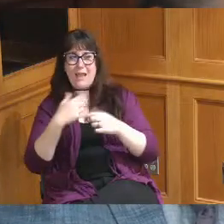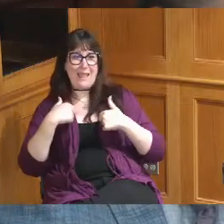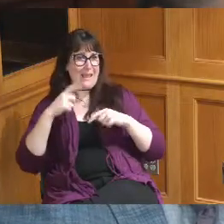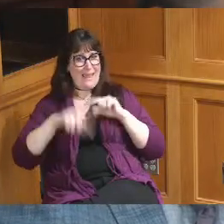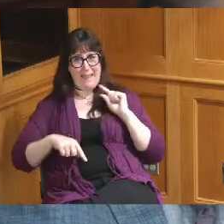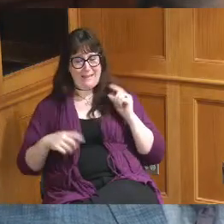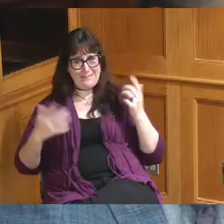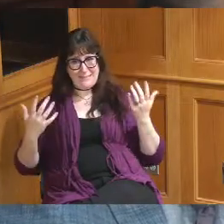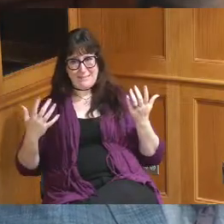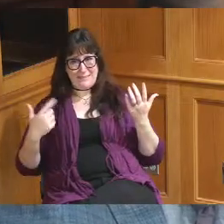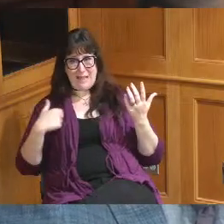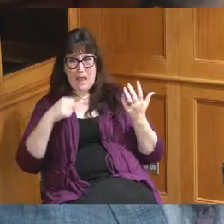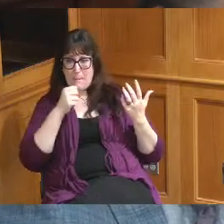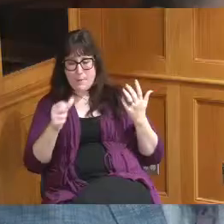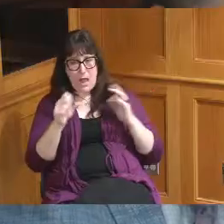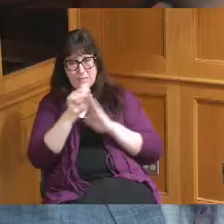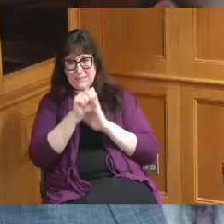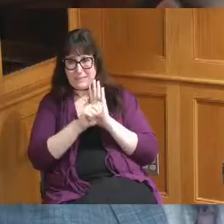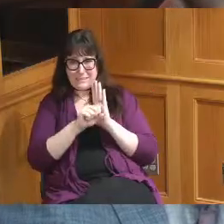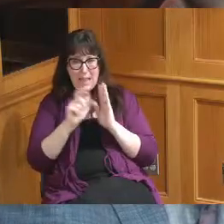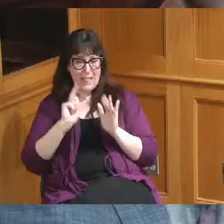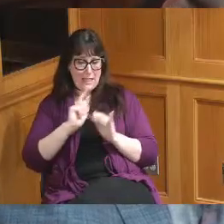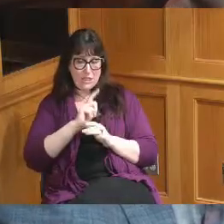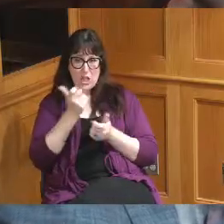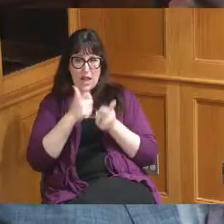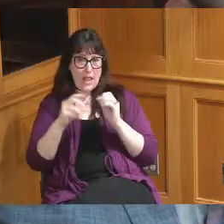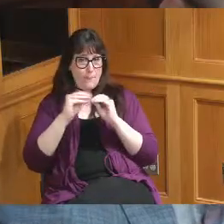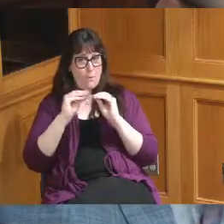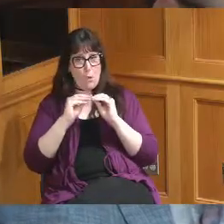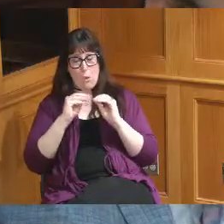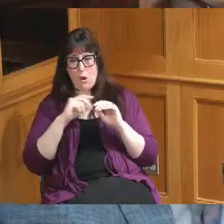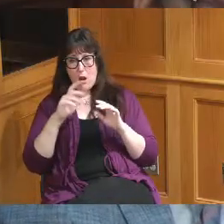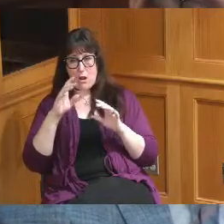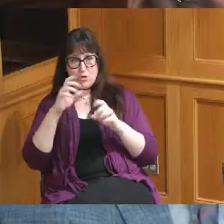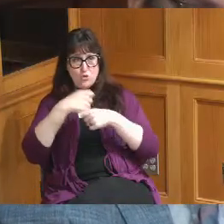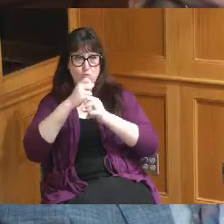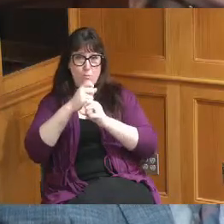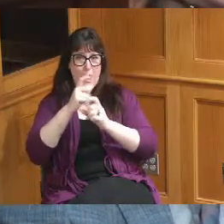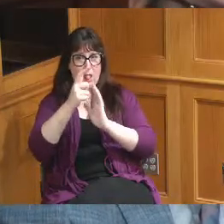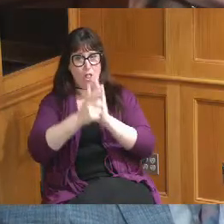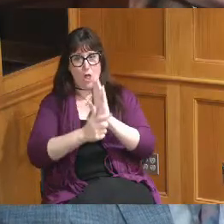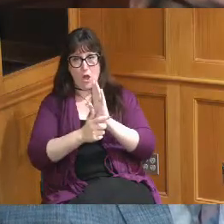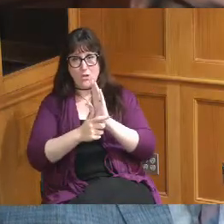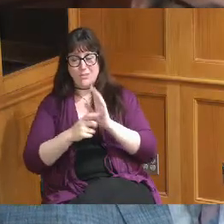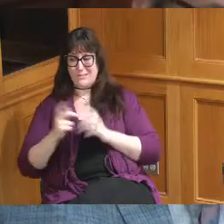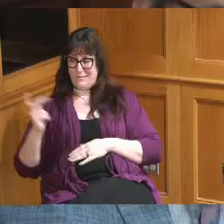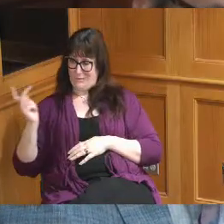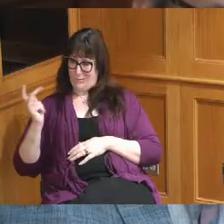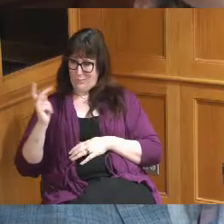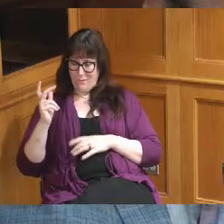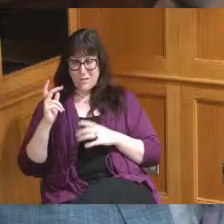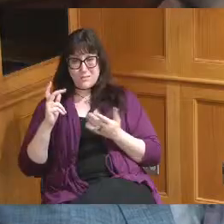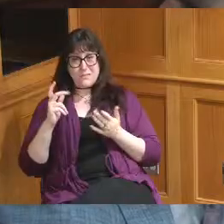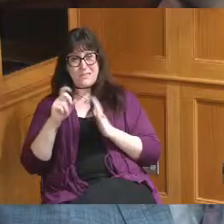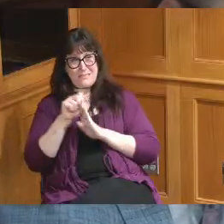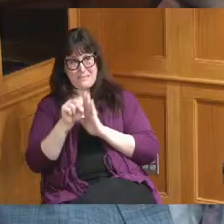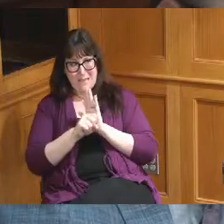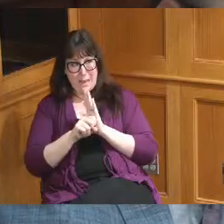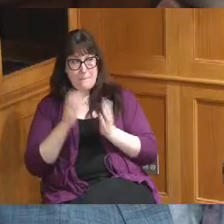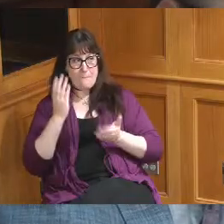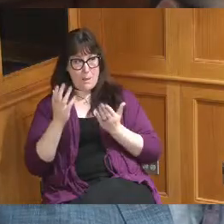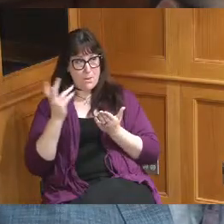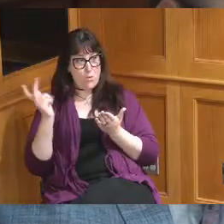I'm not at the state legislature anymore. Me and Commission President Driehaus, we were at the state. Maybe we could